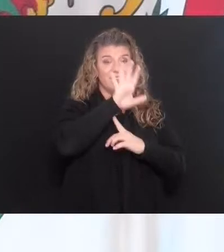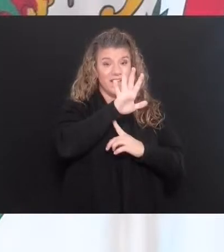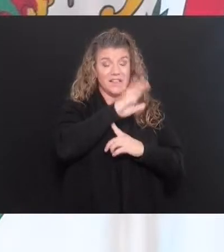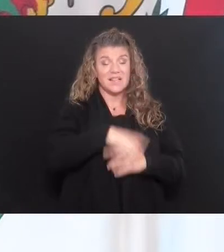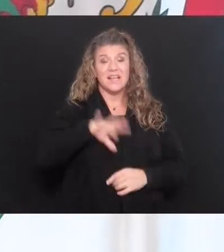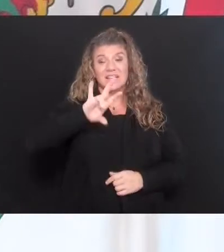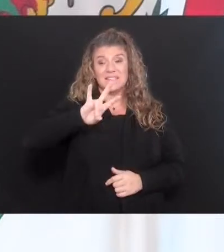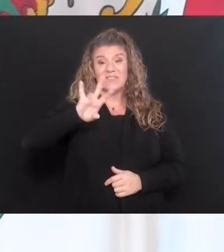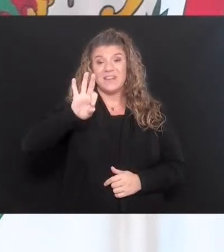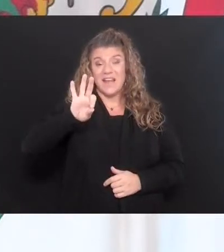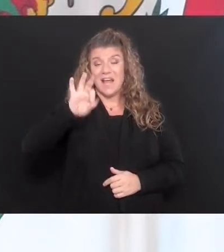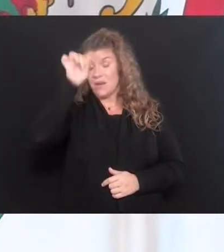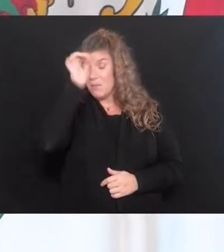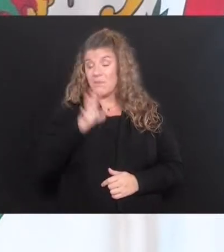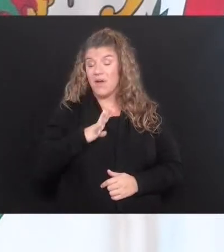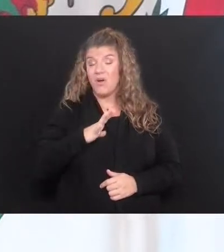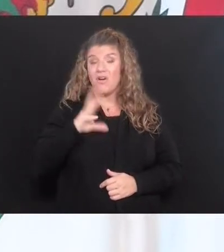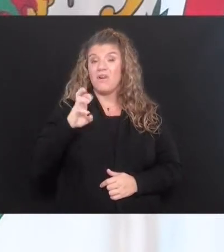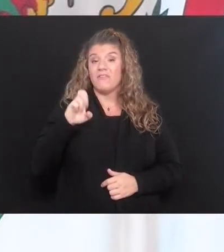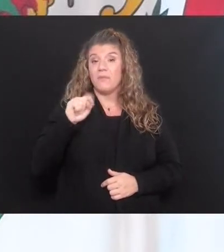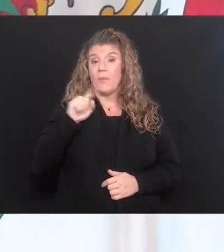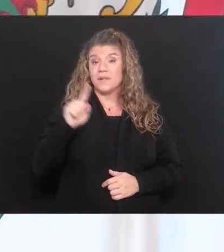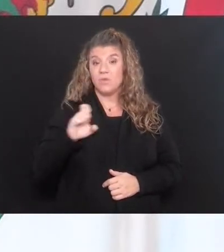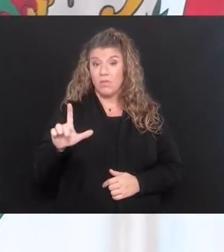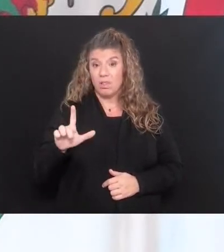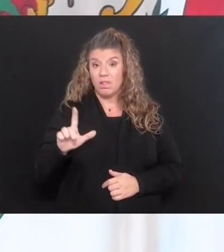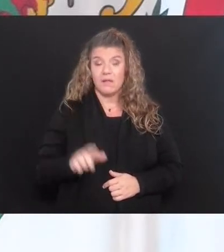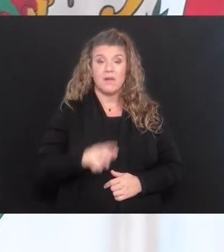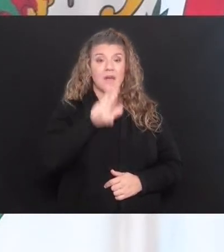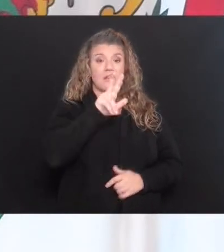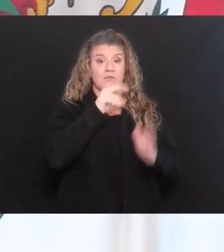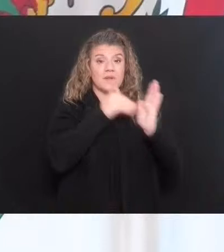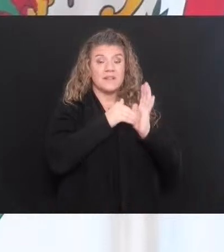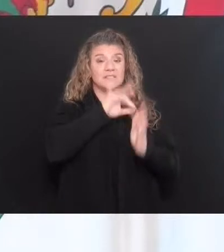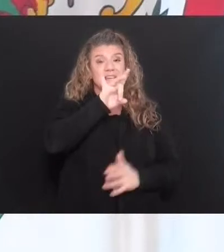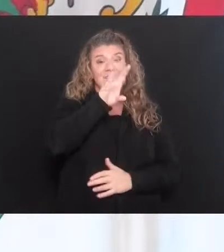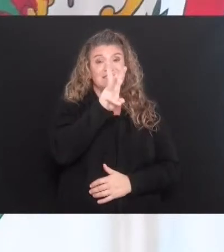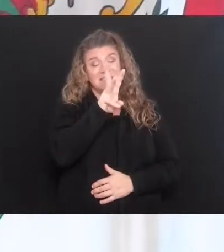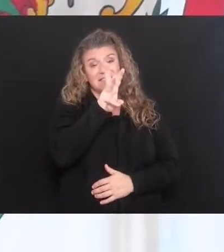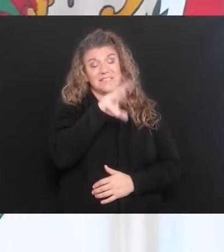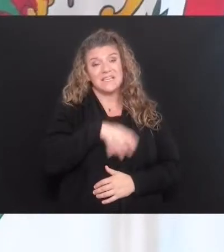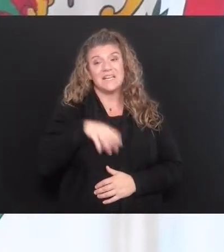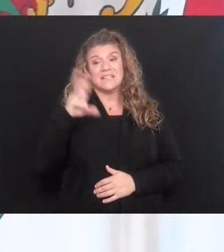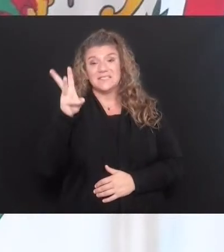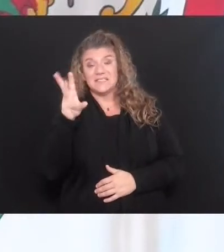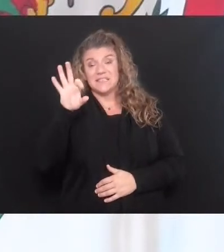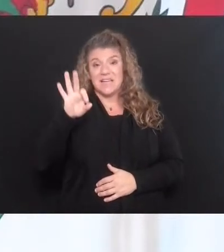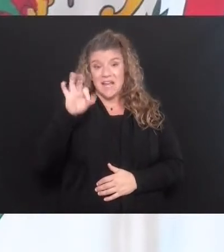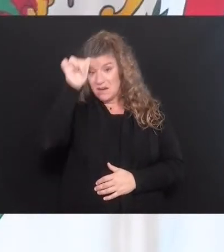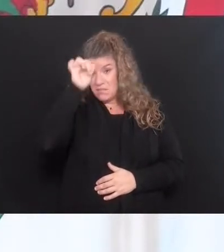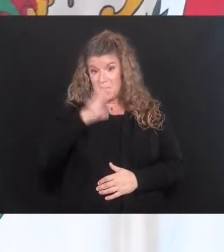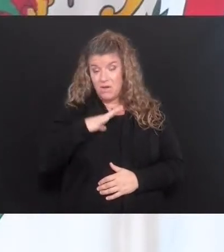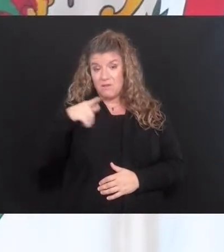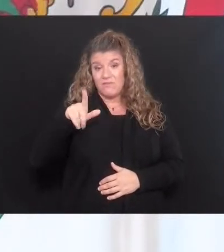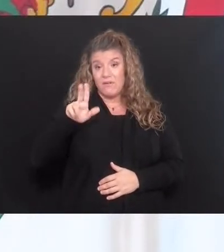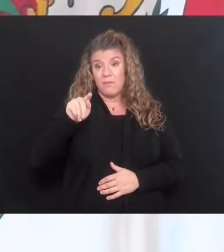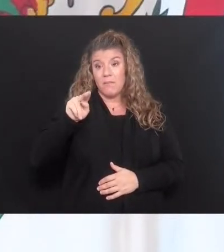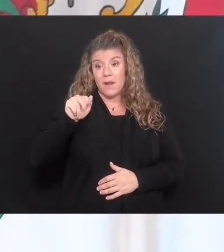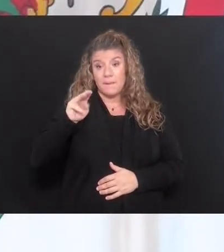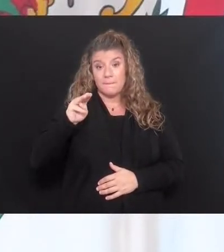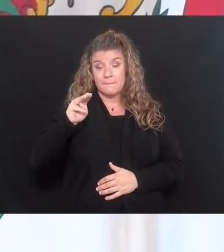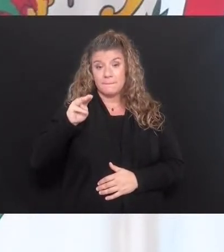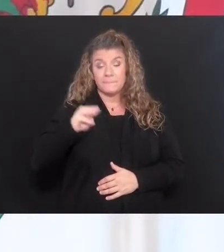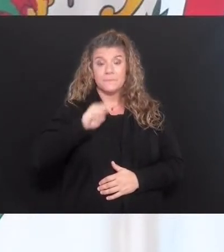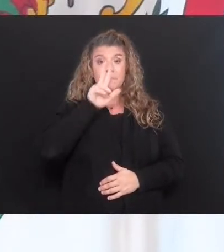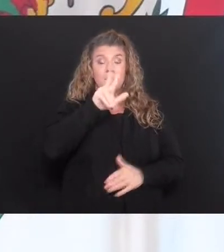is a 79-year-old male from Wetzel County. The 3,086th death is a 69-year-old male from Putnam County.